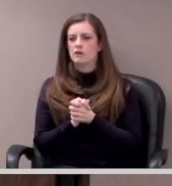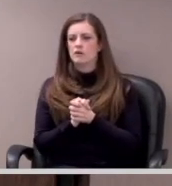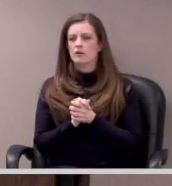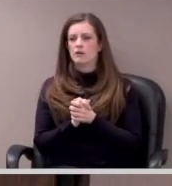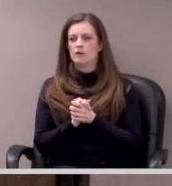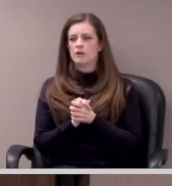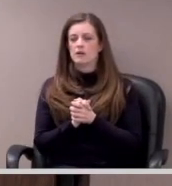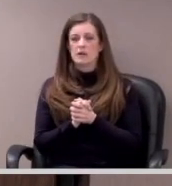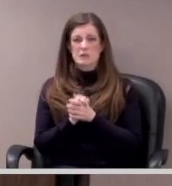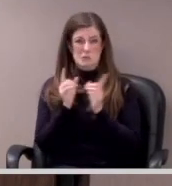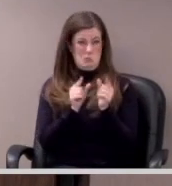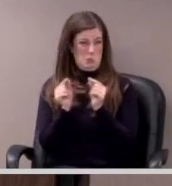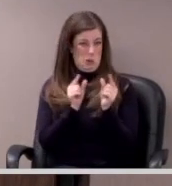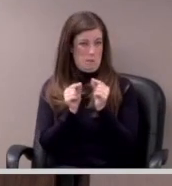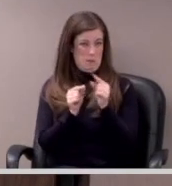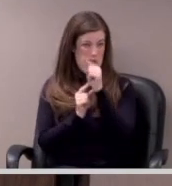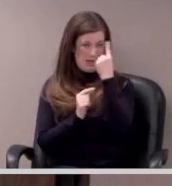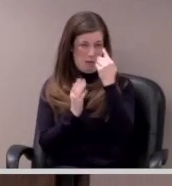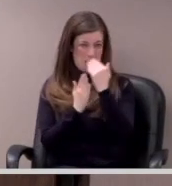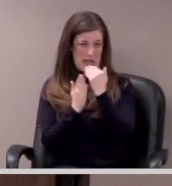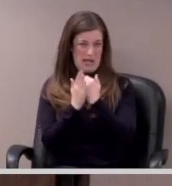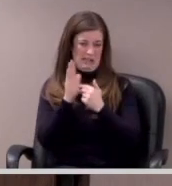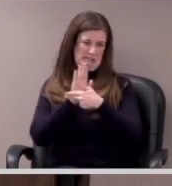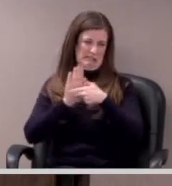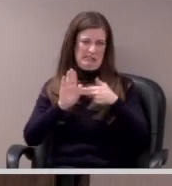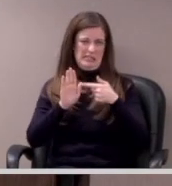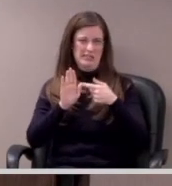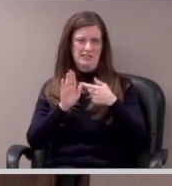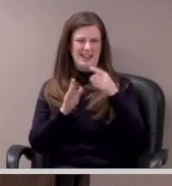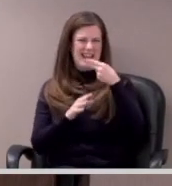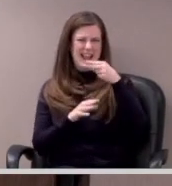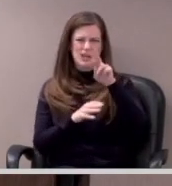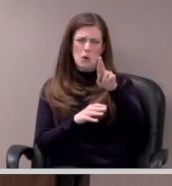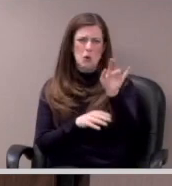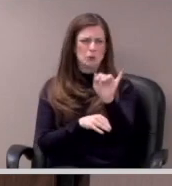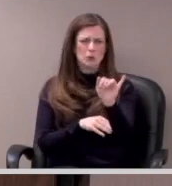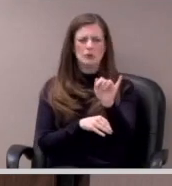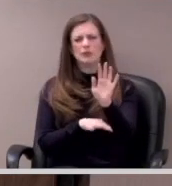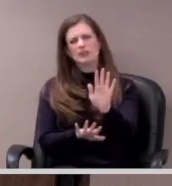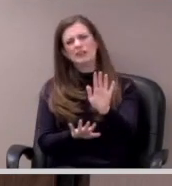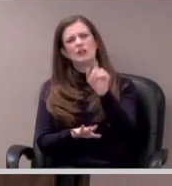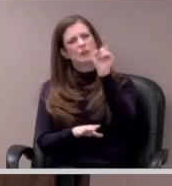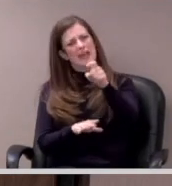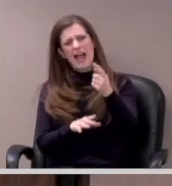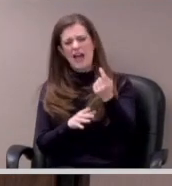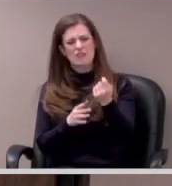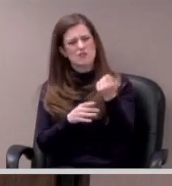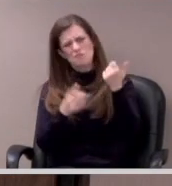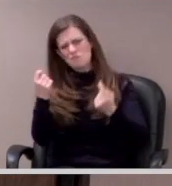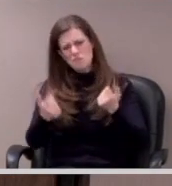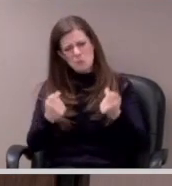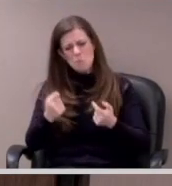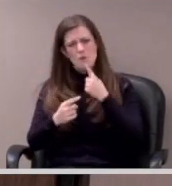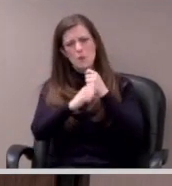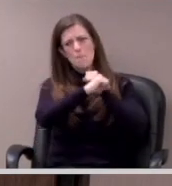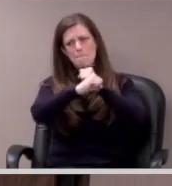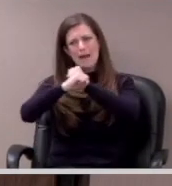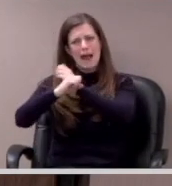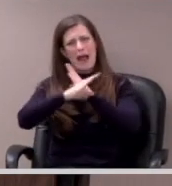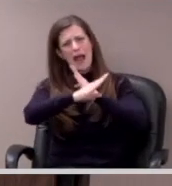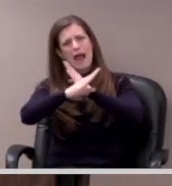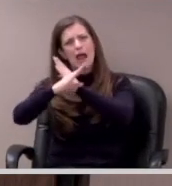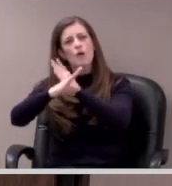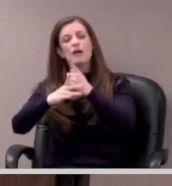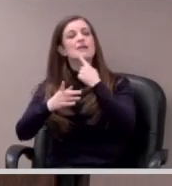There's a rumor that there's a blacklist in HR, for example, too. We have to remove these barriers and make space